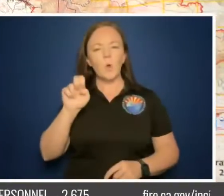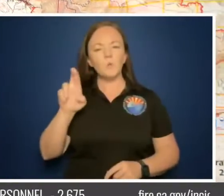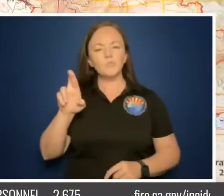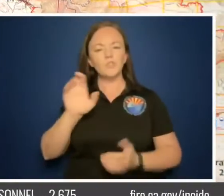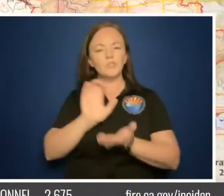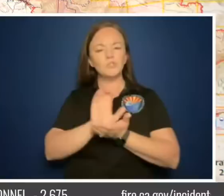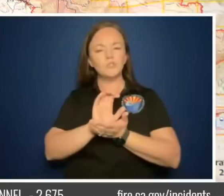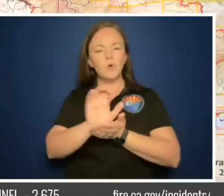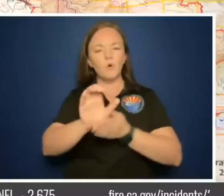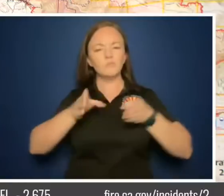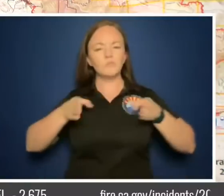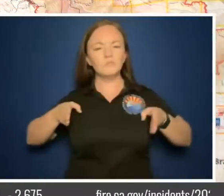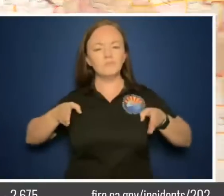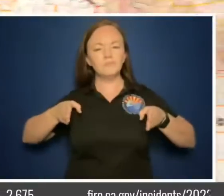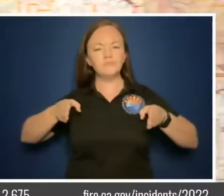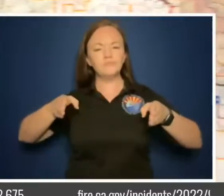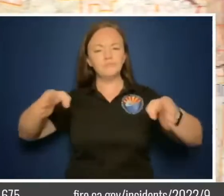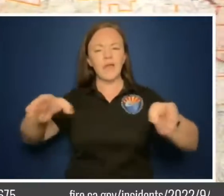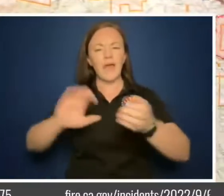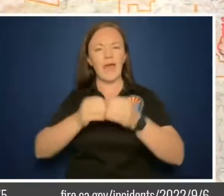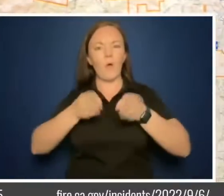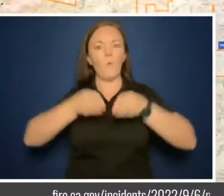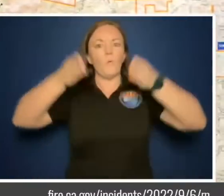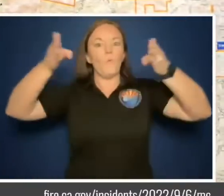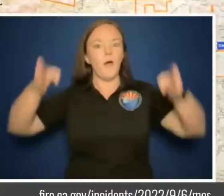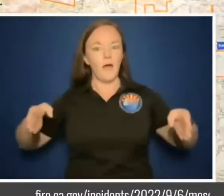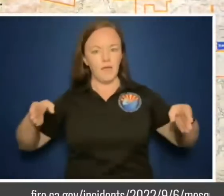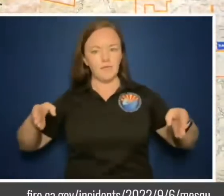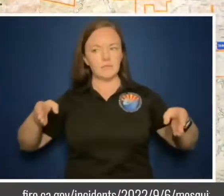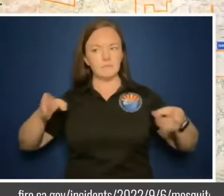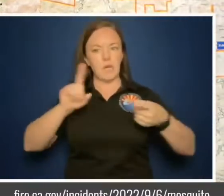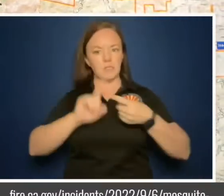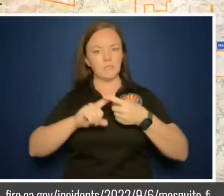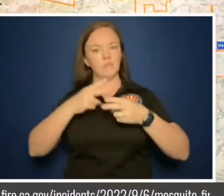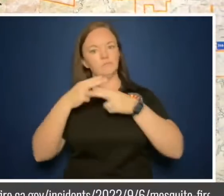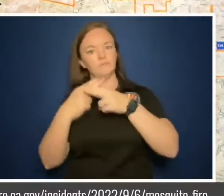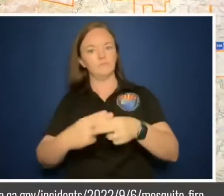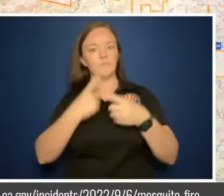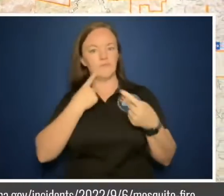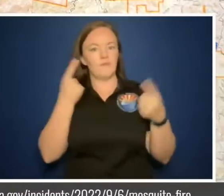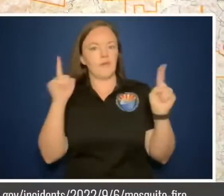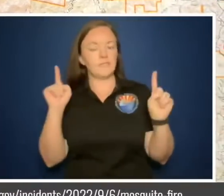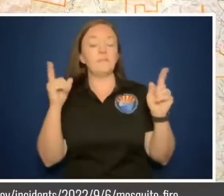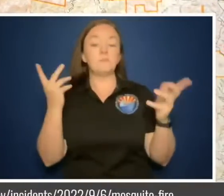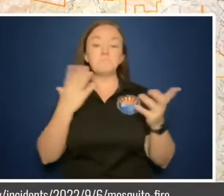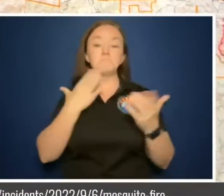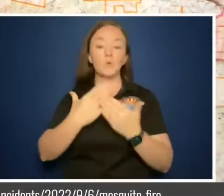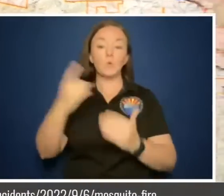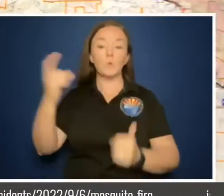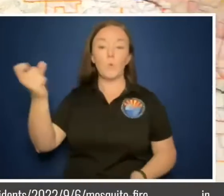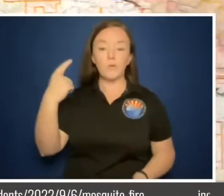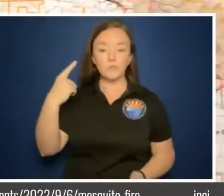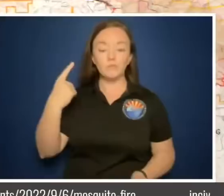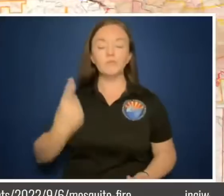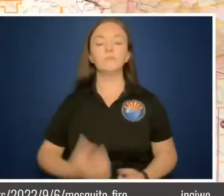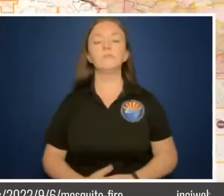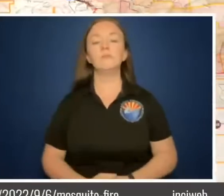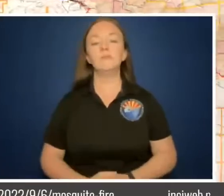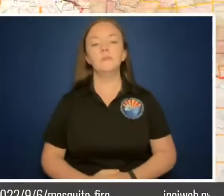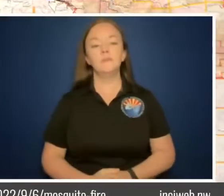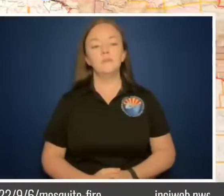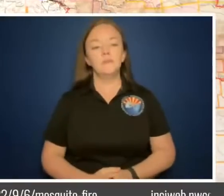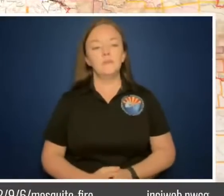fire break need to be effective? I think that's a really good question. I think a lot goes into how that we look at those things. I think a lot about